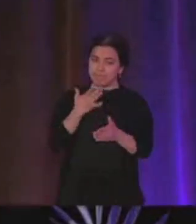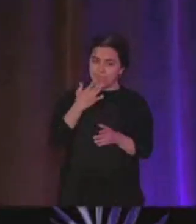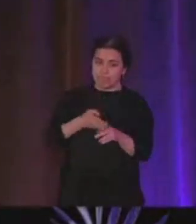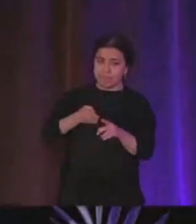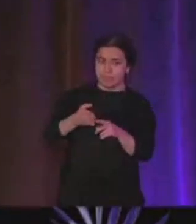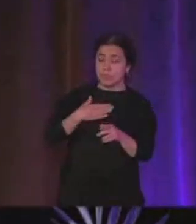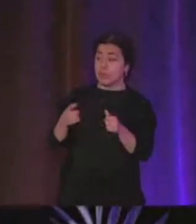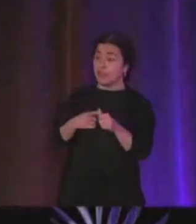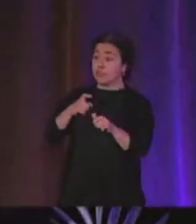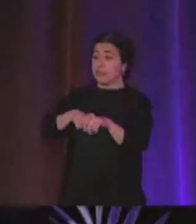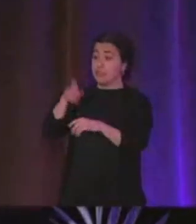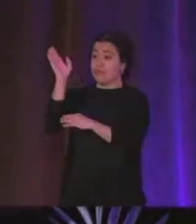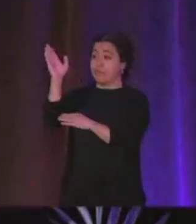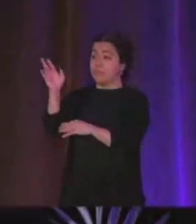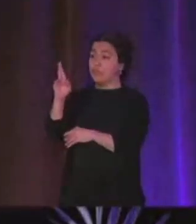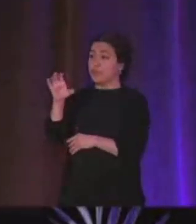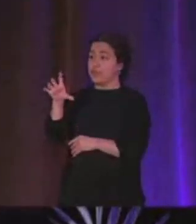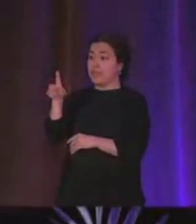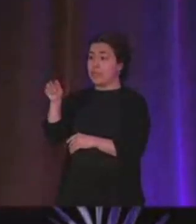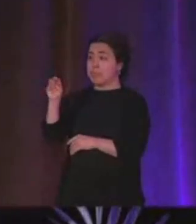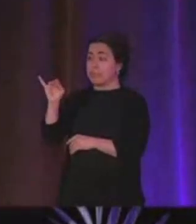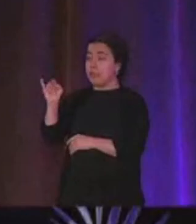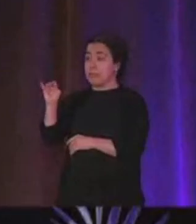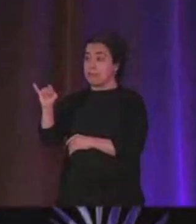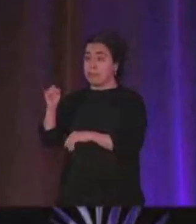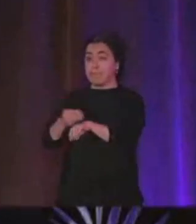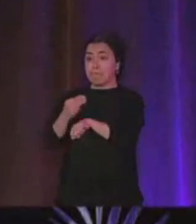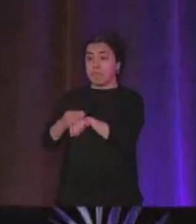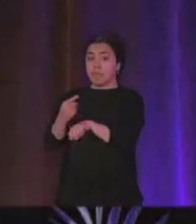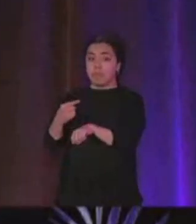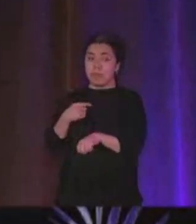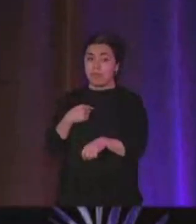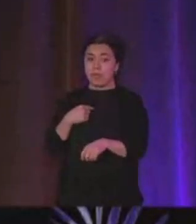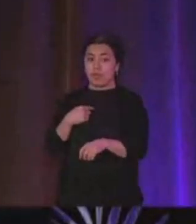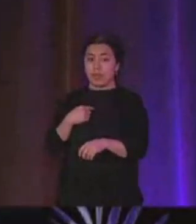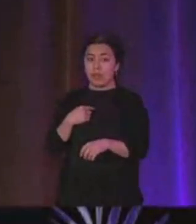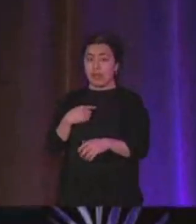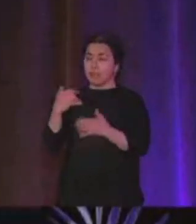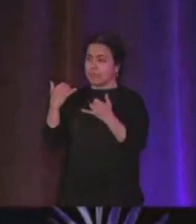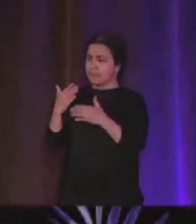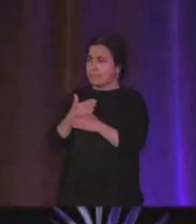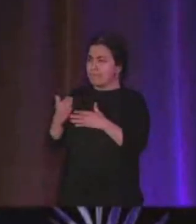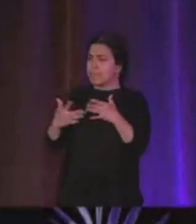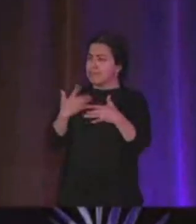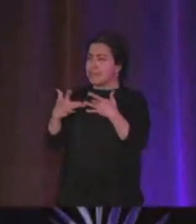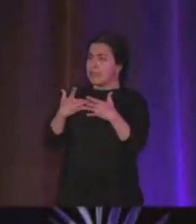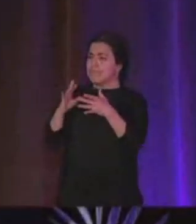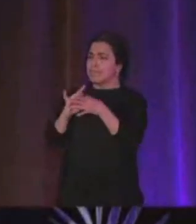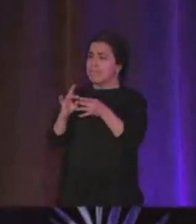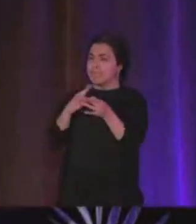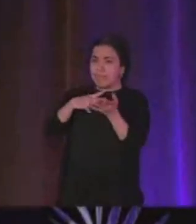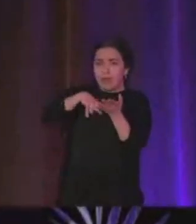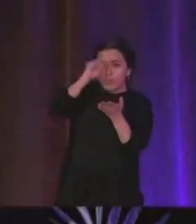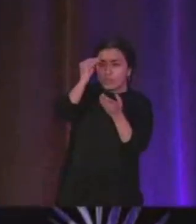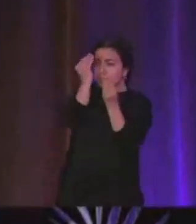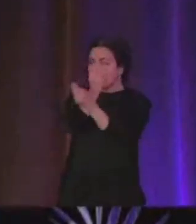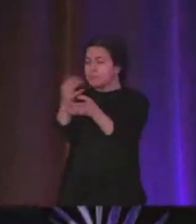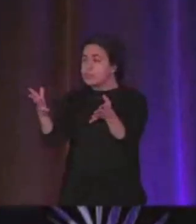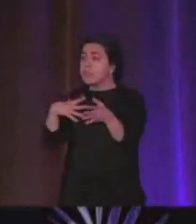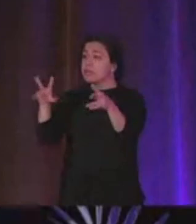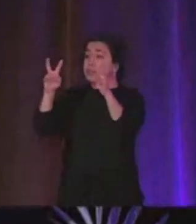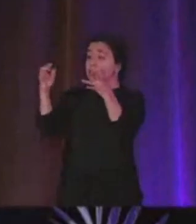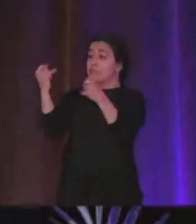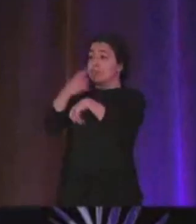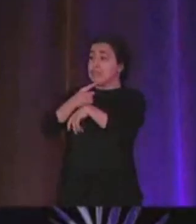Miami conference. I am a bit nervous, but at the same time looking forward to share my learnings with all of you. So the topic which I'm going to talk about